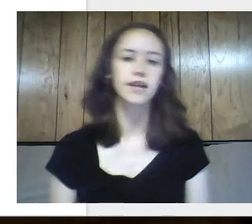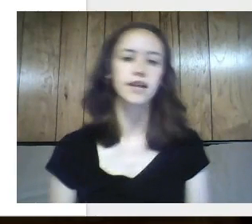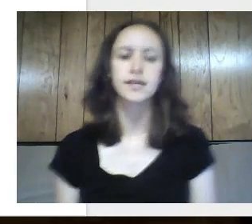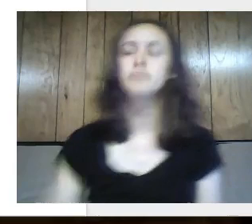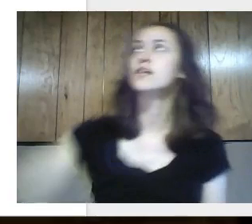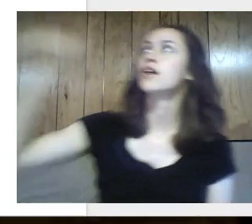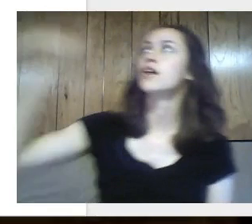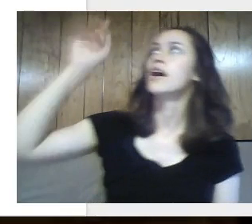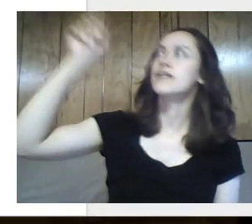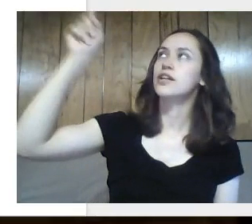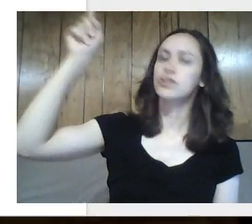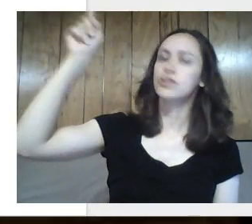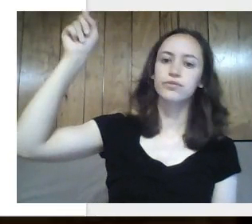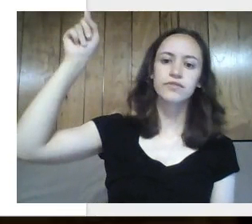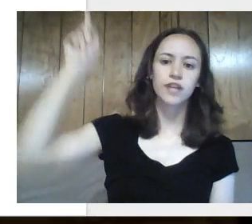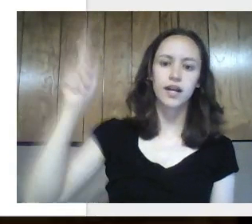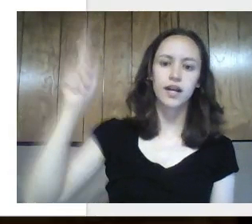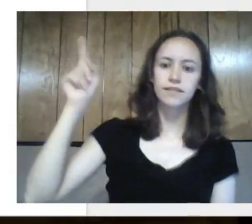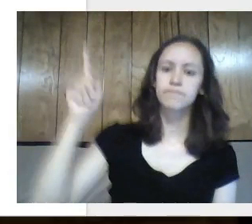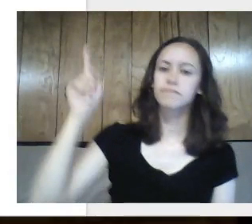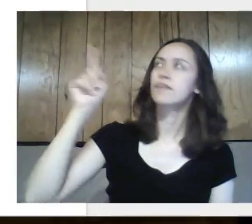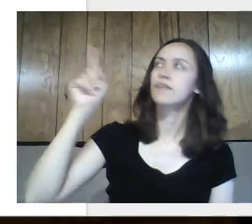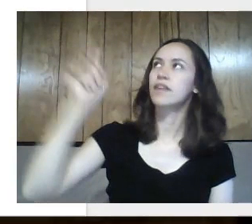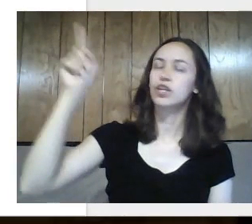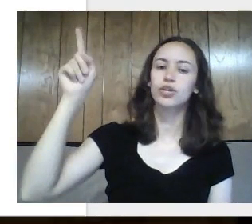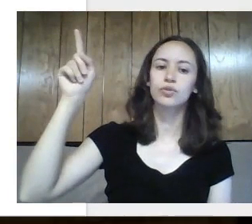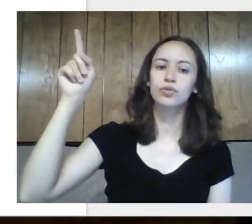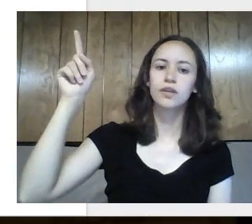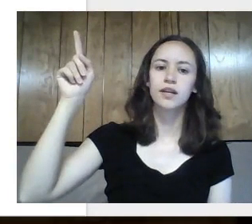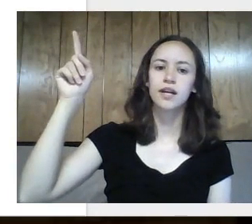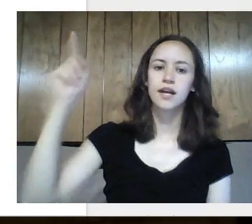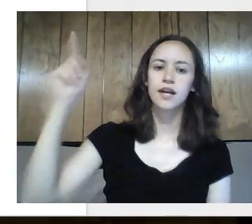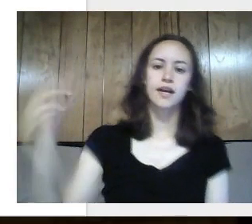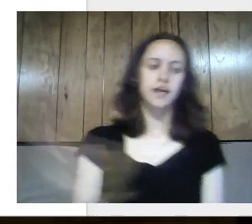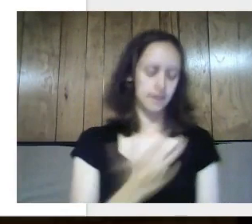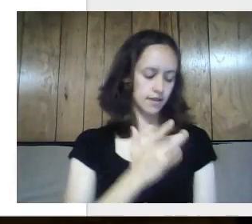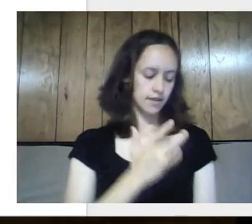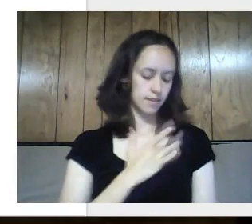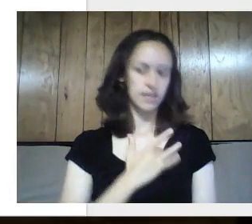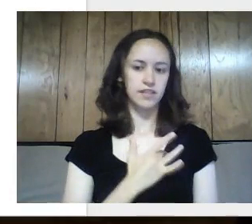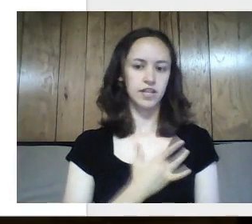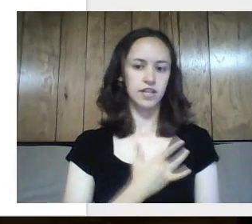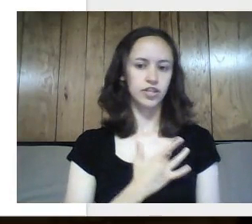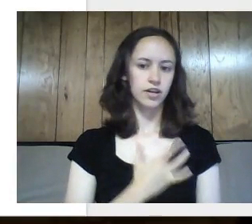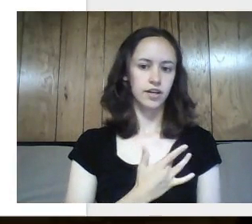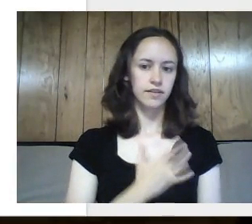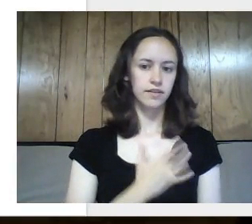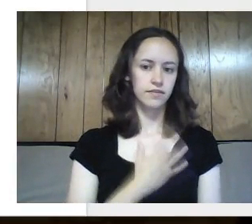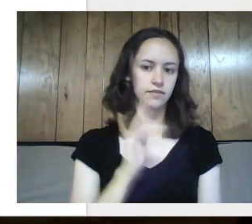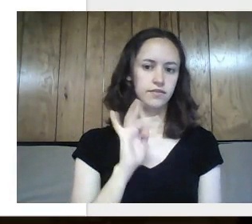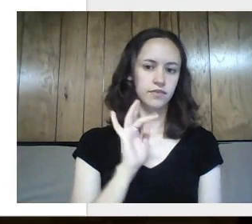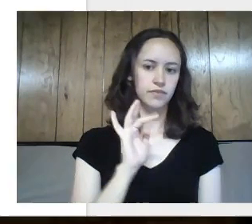ASL concept. I sign you for God, that you come down and touch your